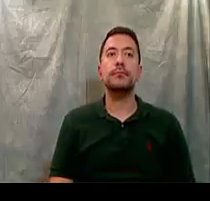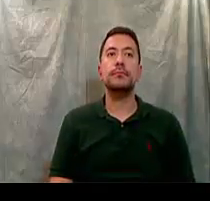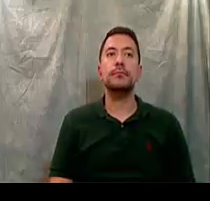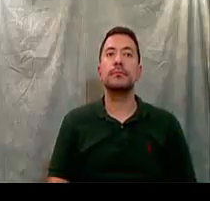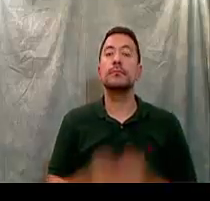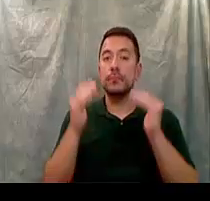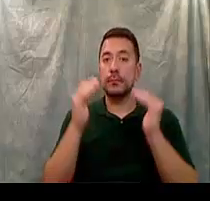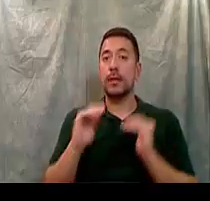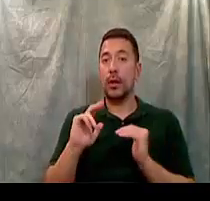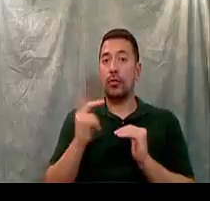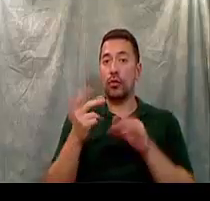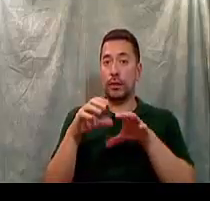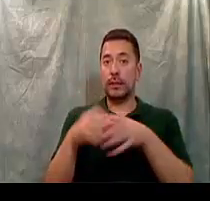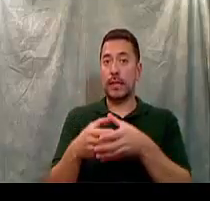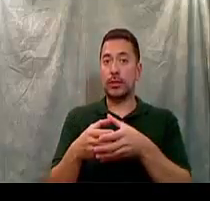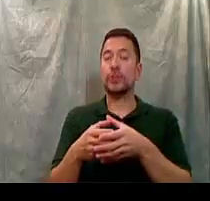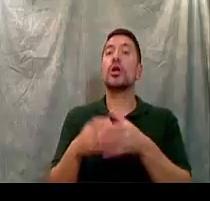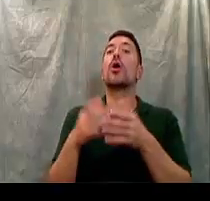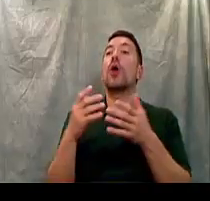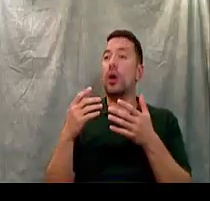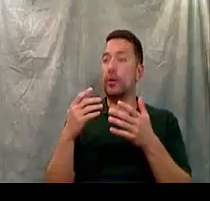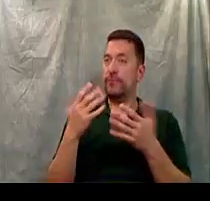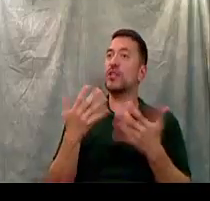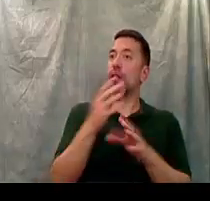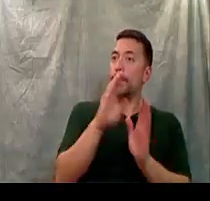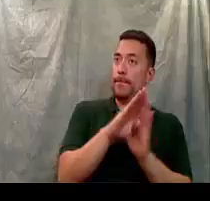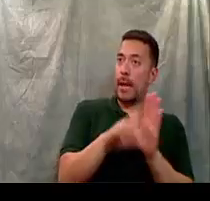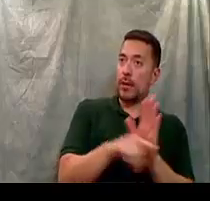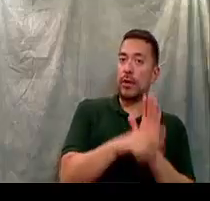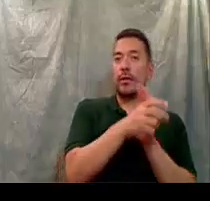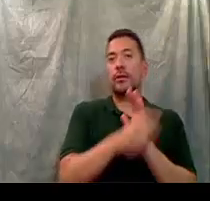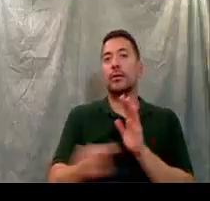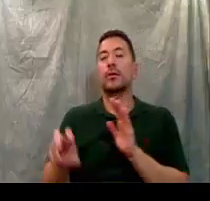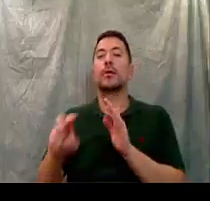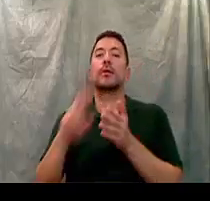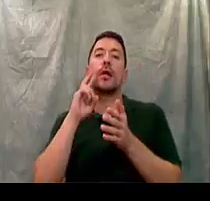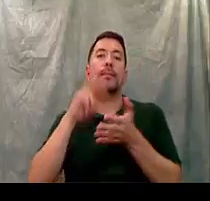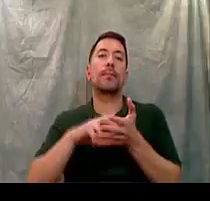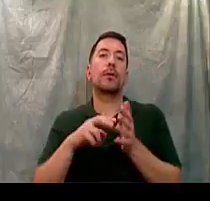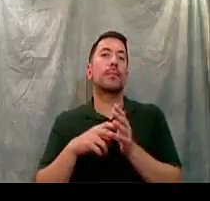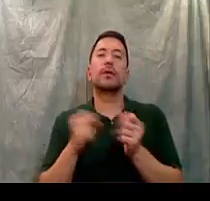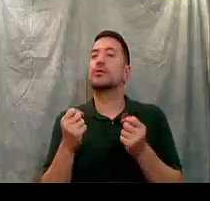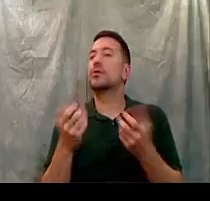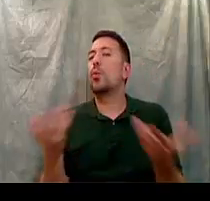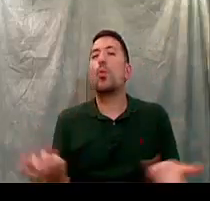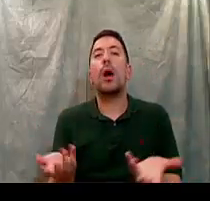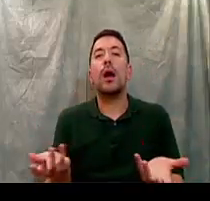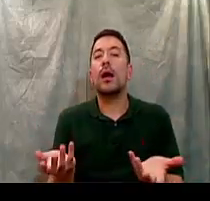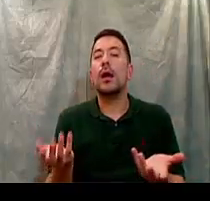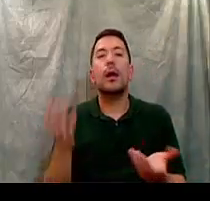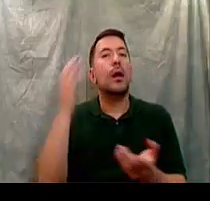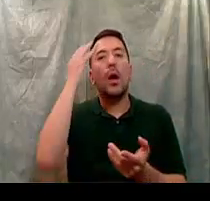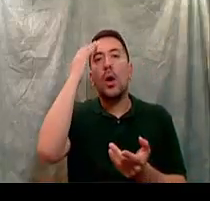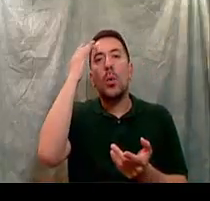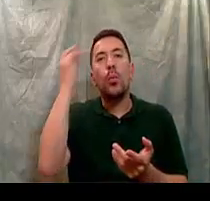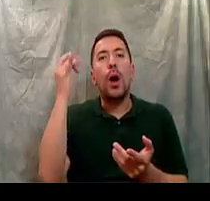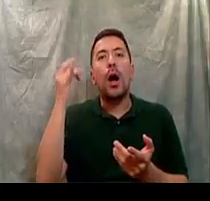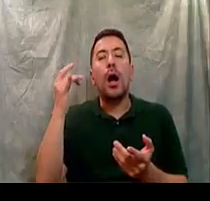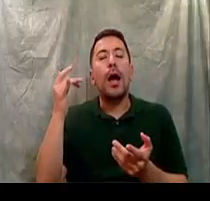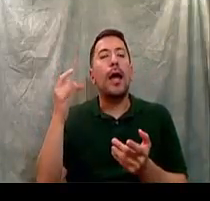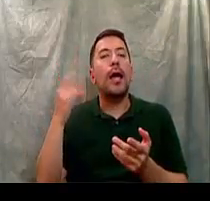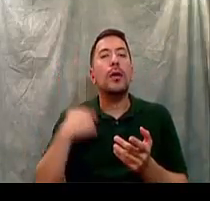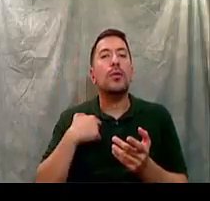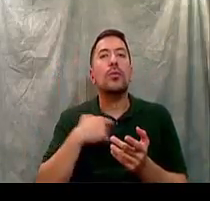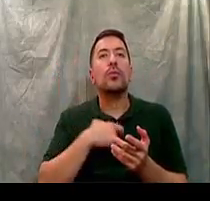The 3rd subsection, you then transition from the background into the purpose. This is sort of the so what. Why should we have a moral imperative?